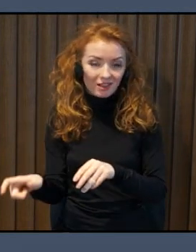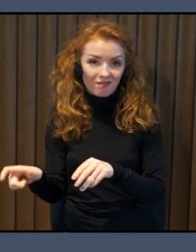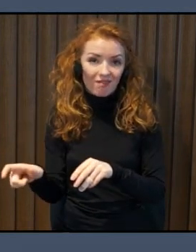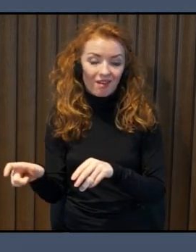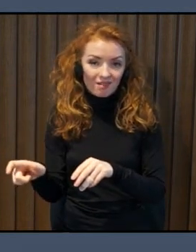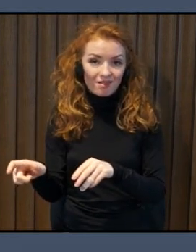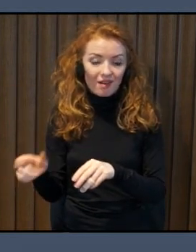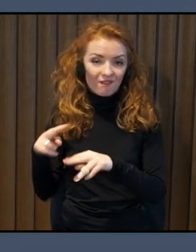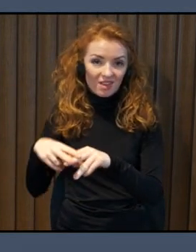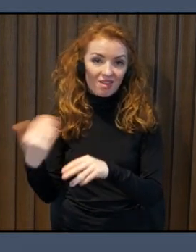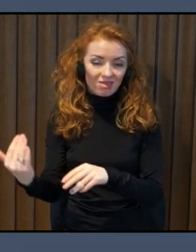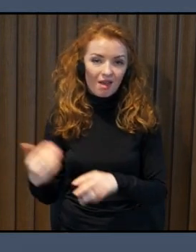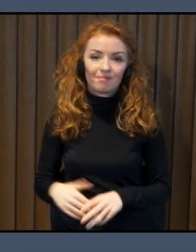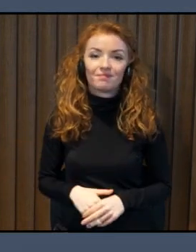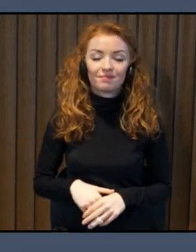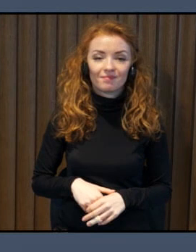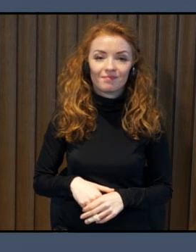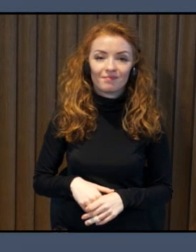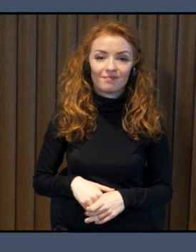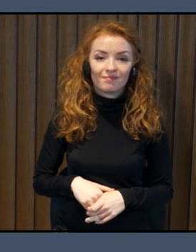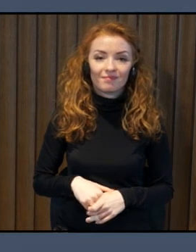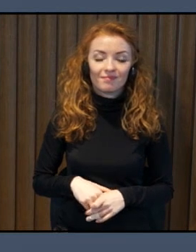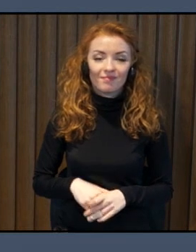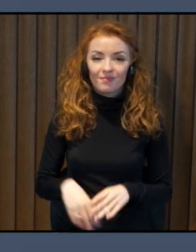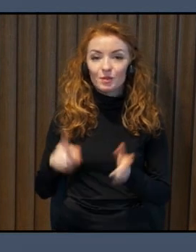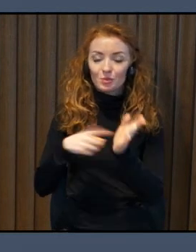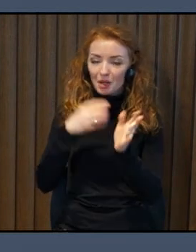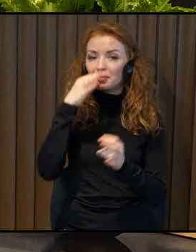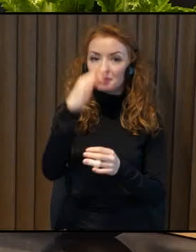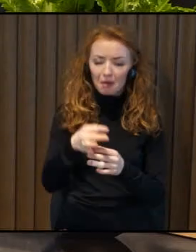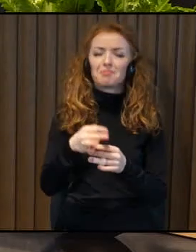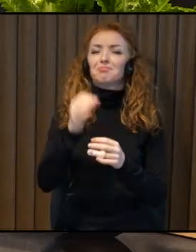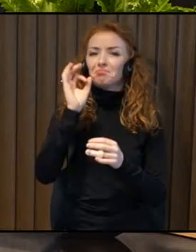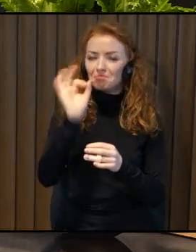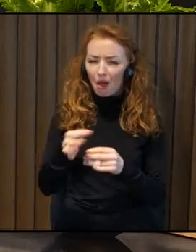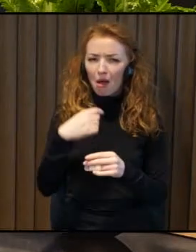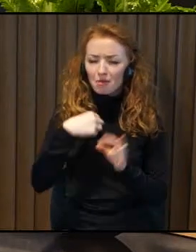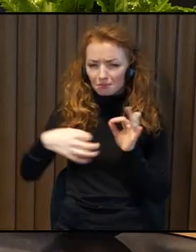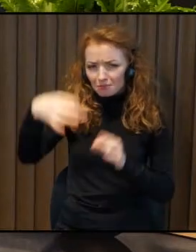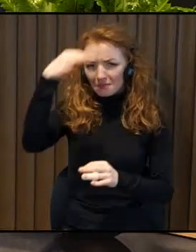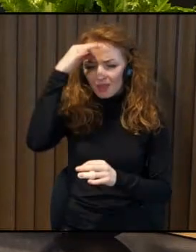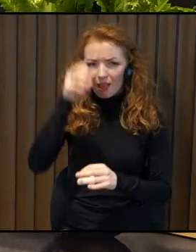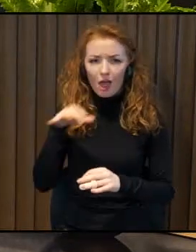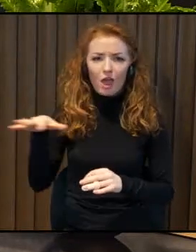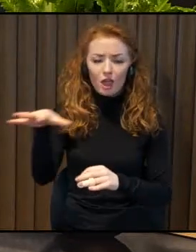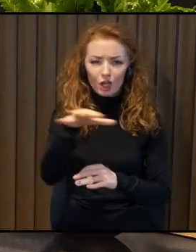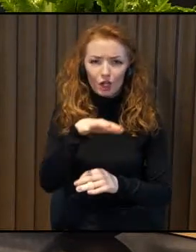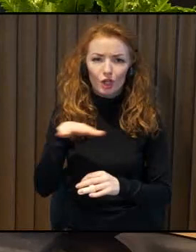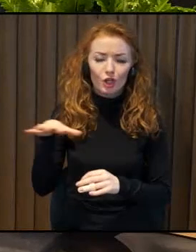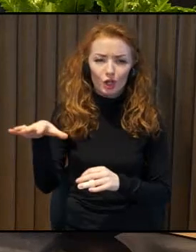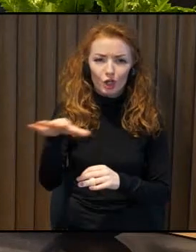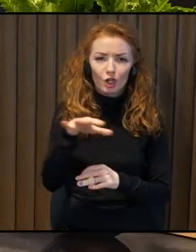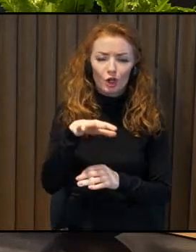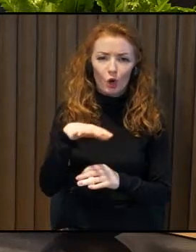I cannot totally imagine myself and know all the peculiarities those people are